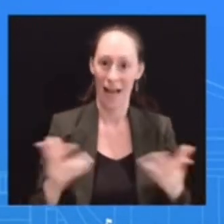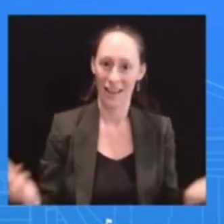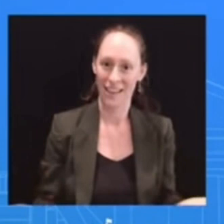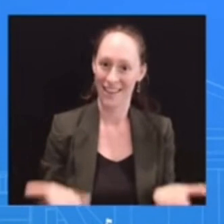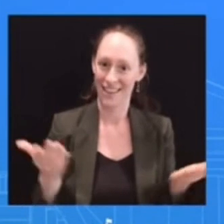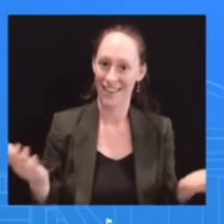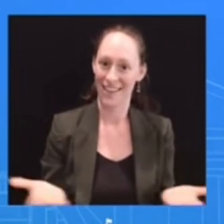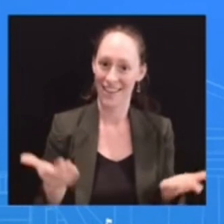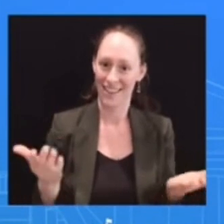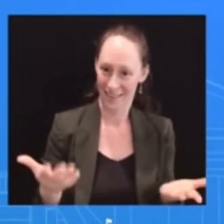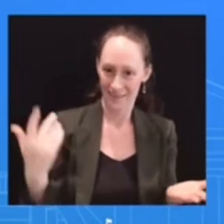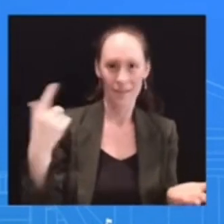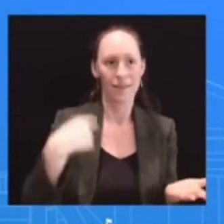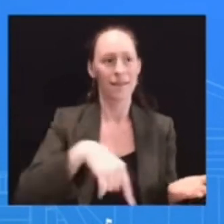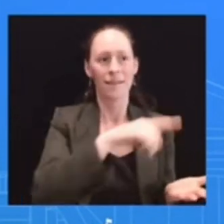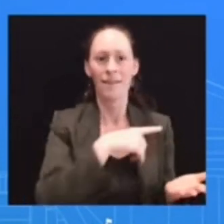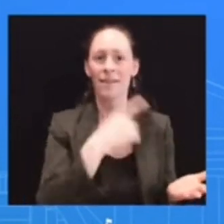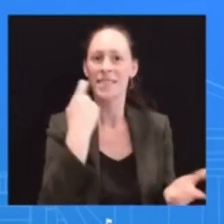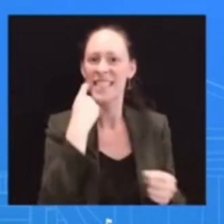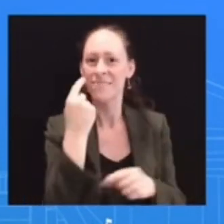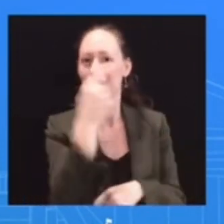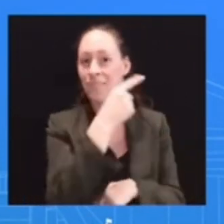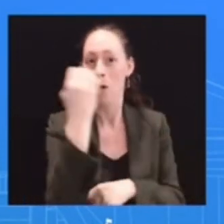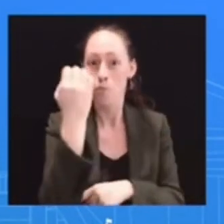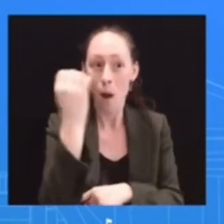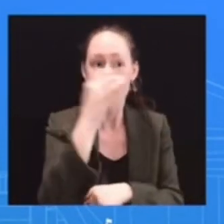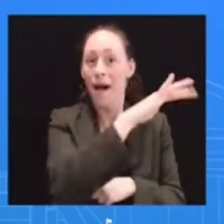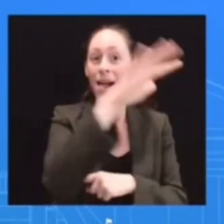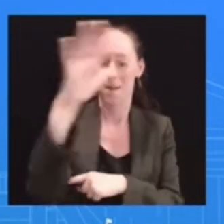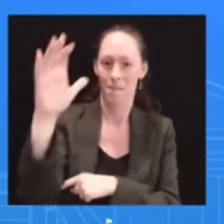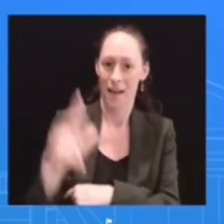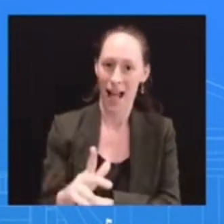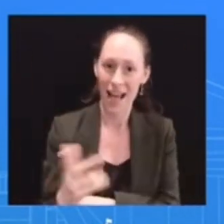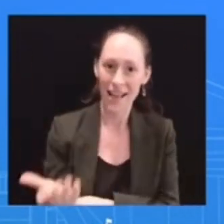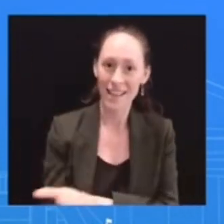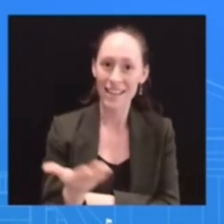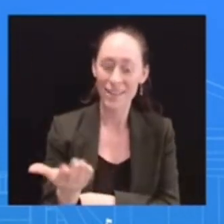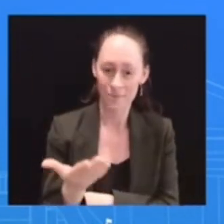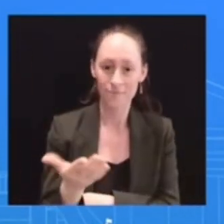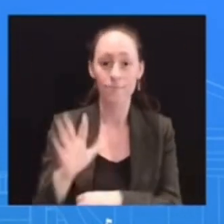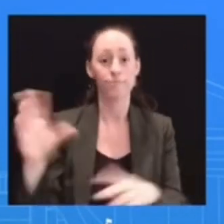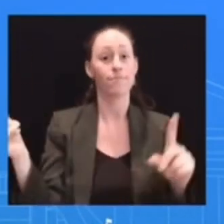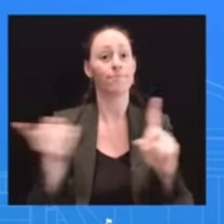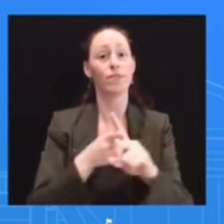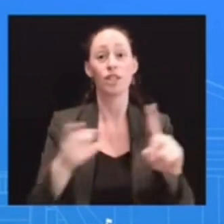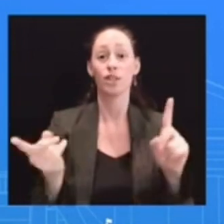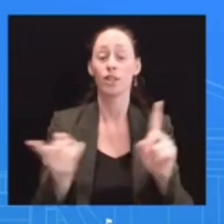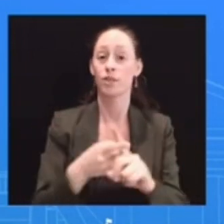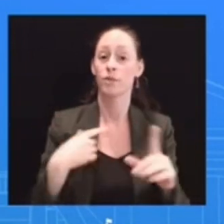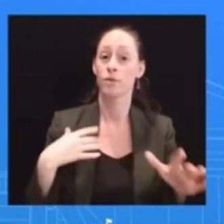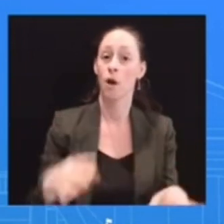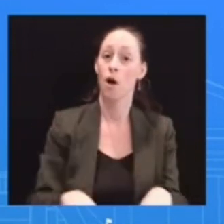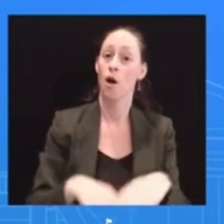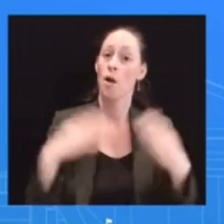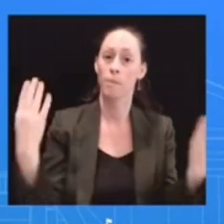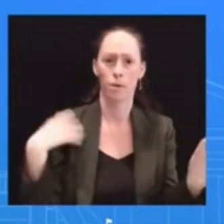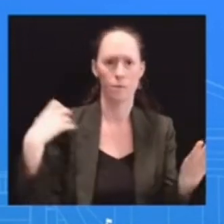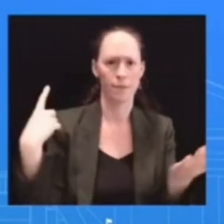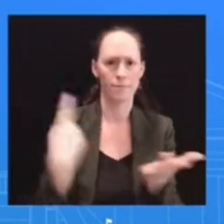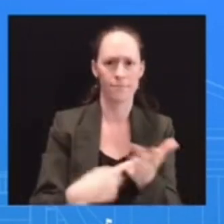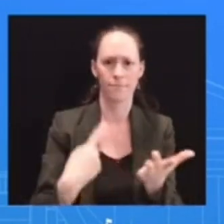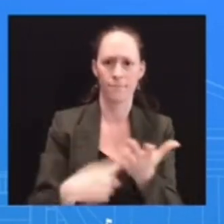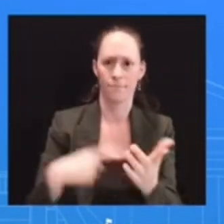about, it's a subject that's gotten increasing attention over the last few weeks, certainly the last couple of days. And I want to